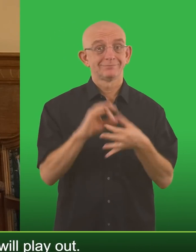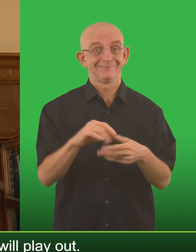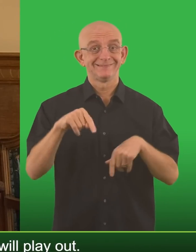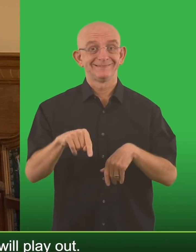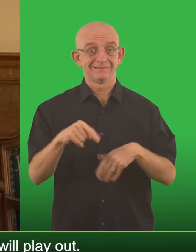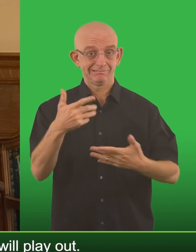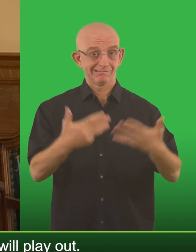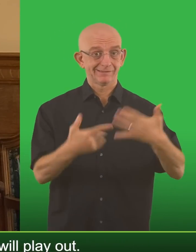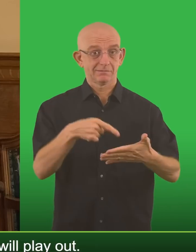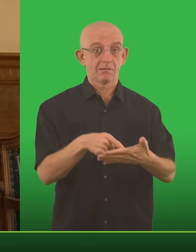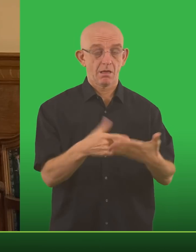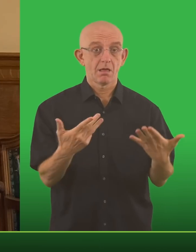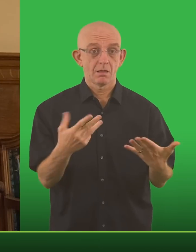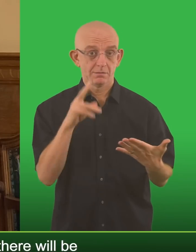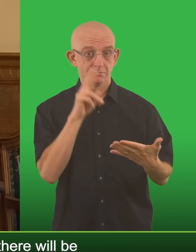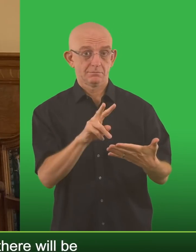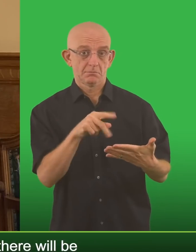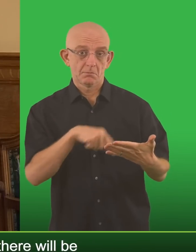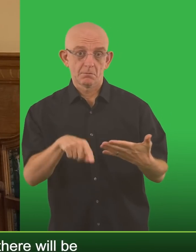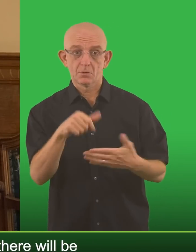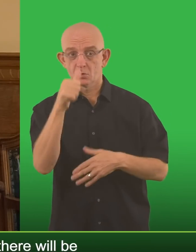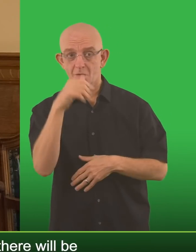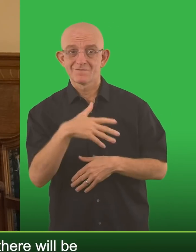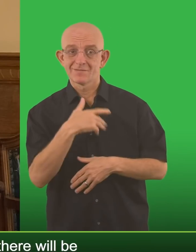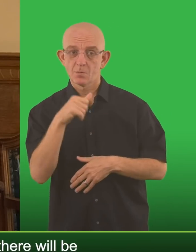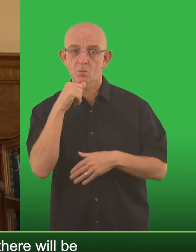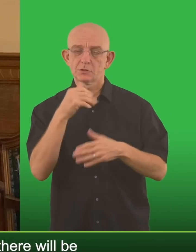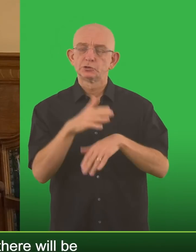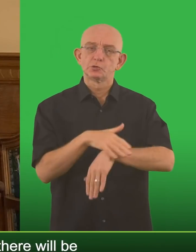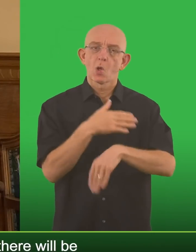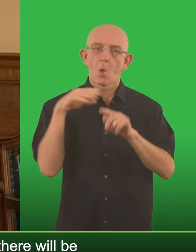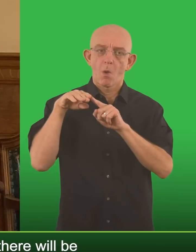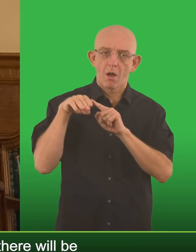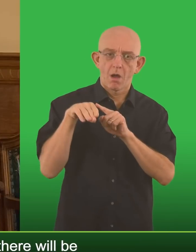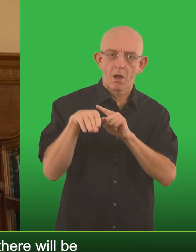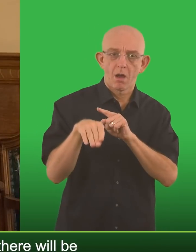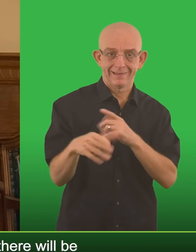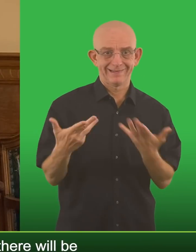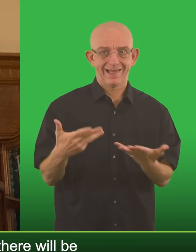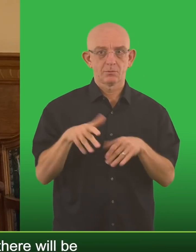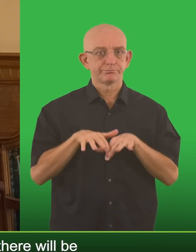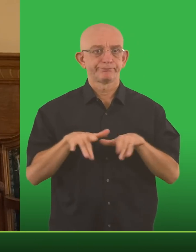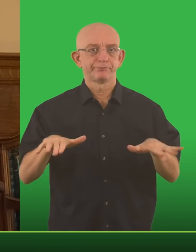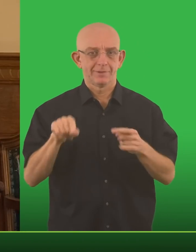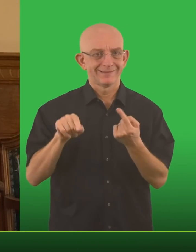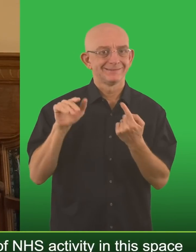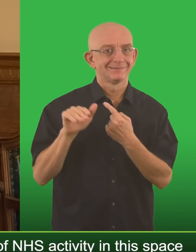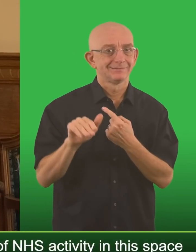published some data on this recently. I think we're all anticipating that there will be a long, slow decline from the current